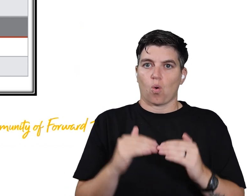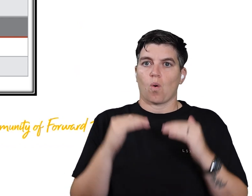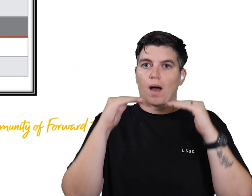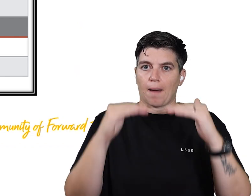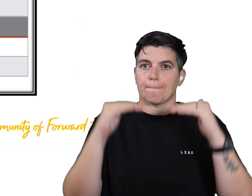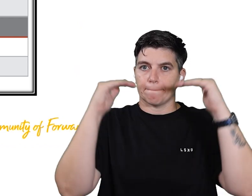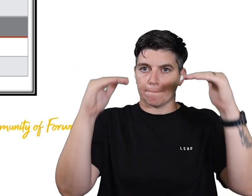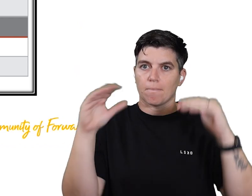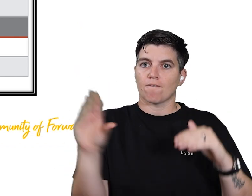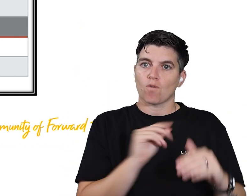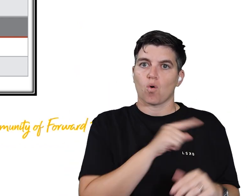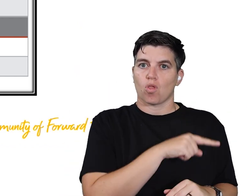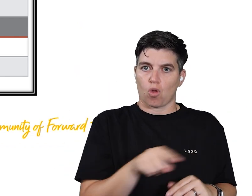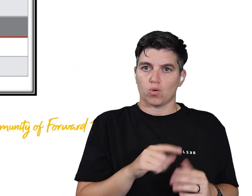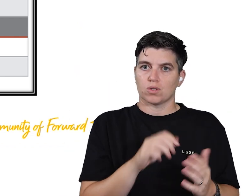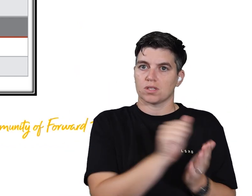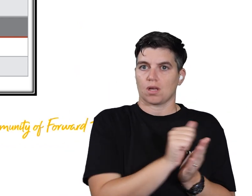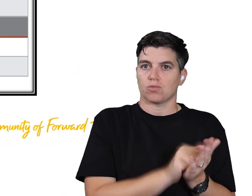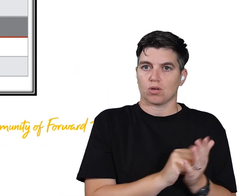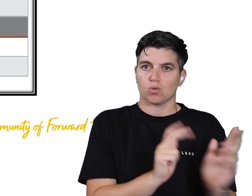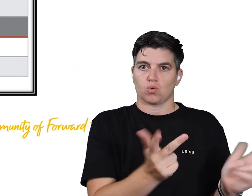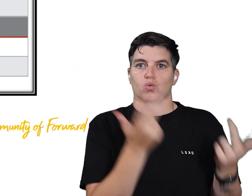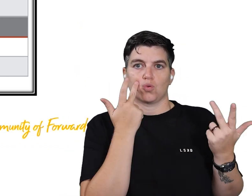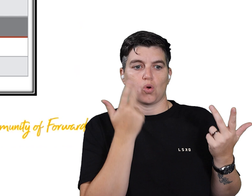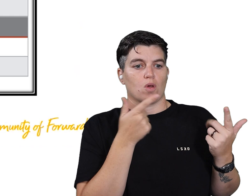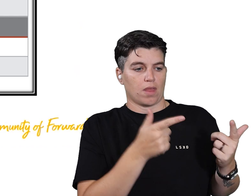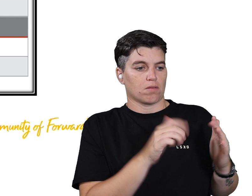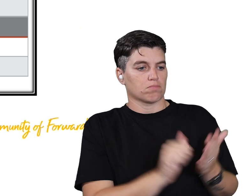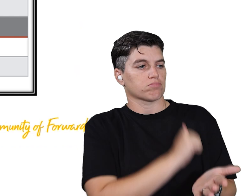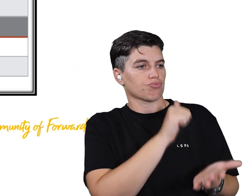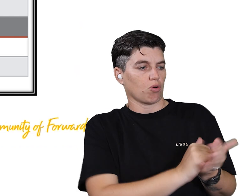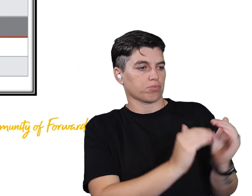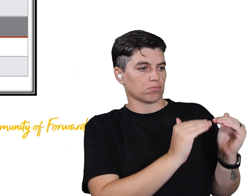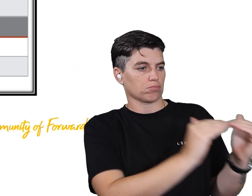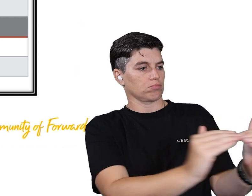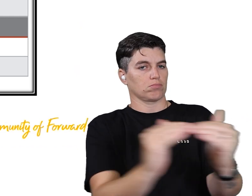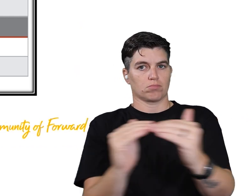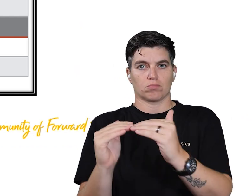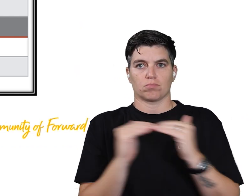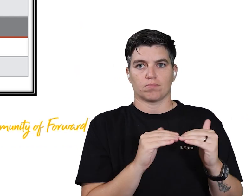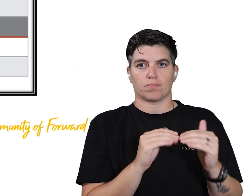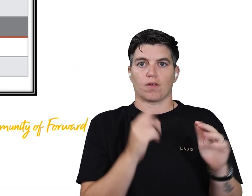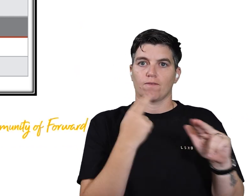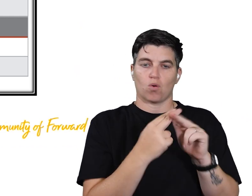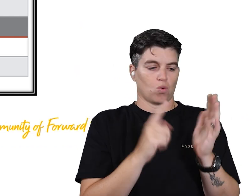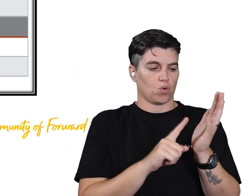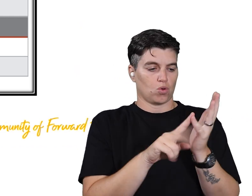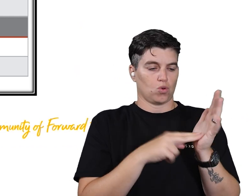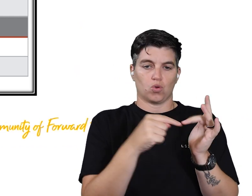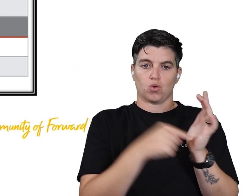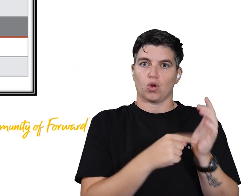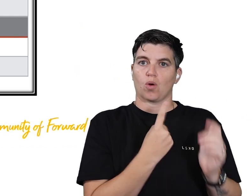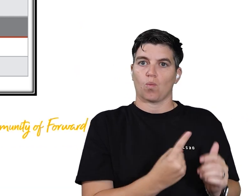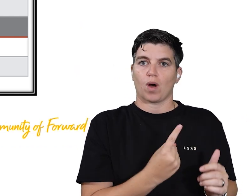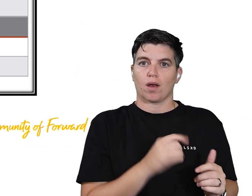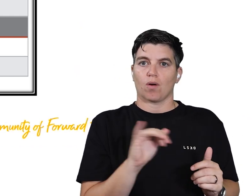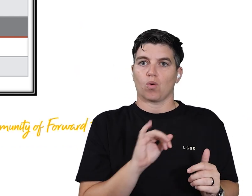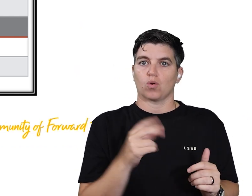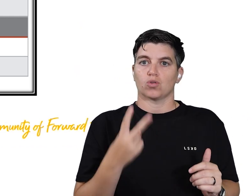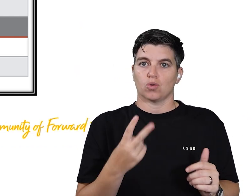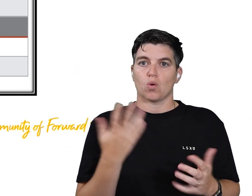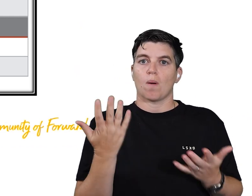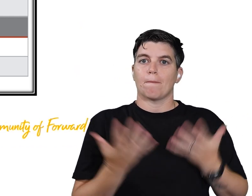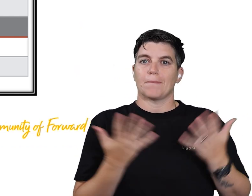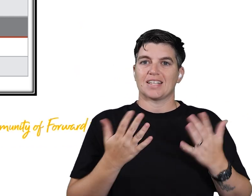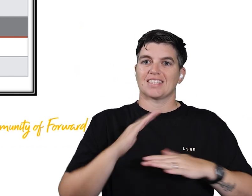subjects, demonstrating that they have achieved at an appropriate standard. For Units 1 and 2, this means a satisfactory result in a